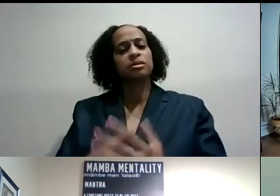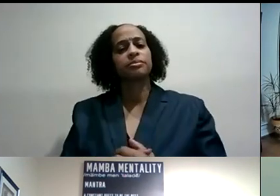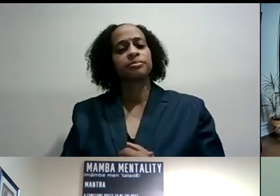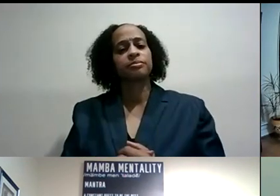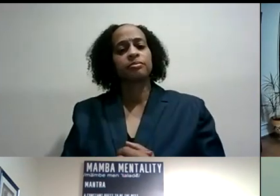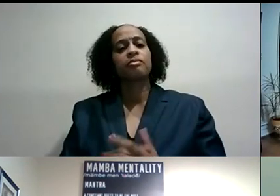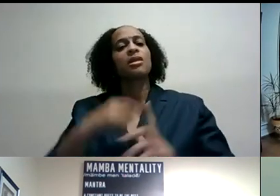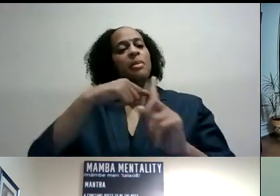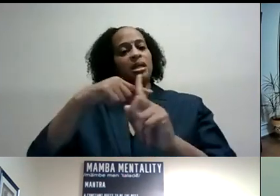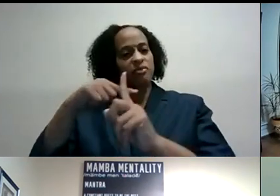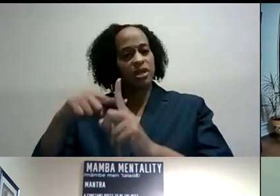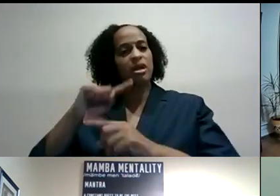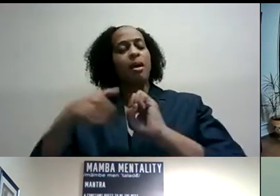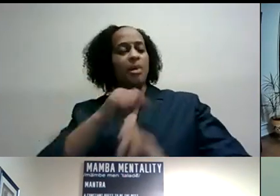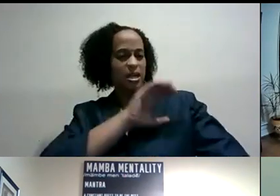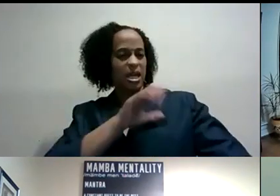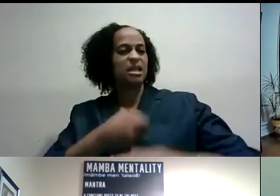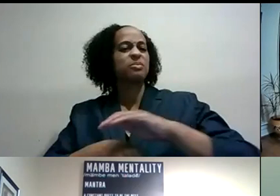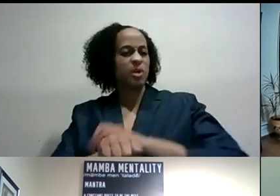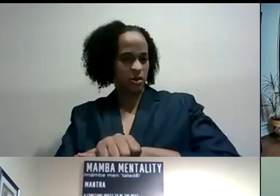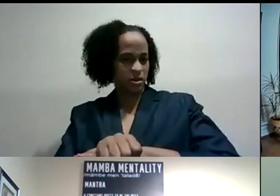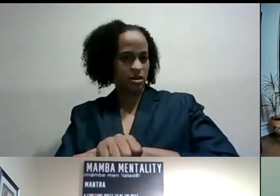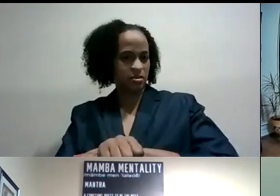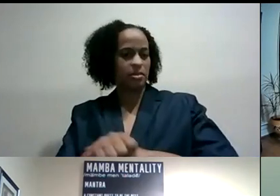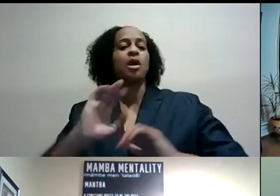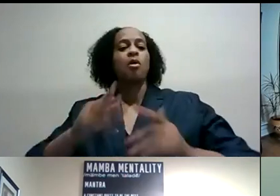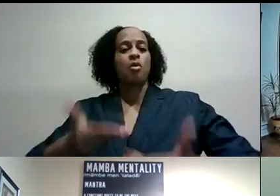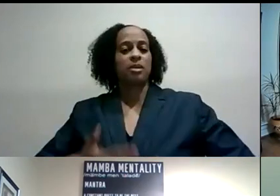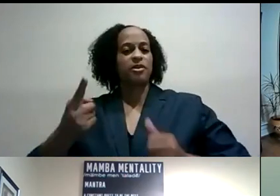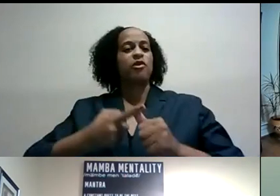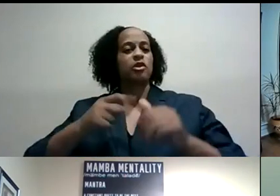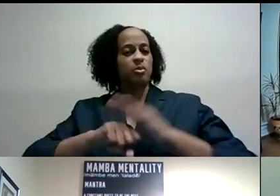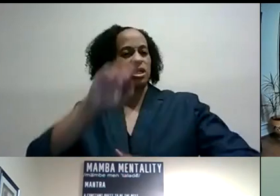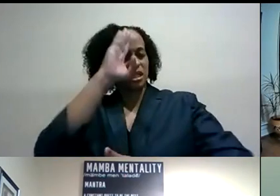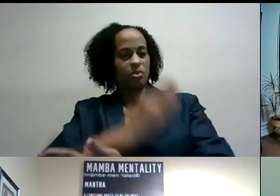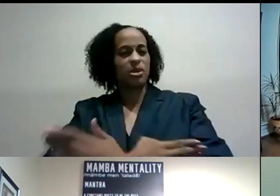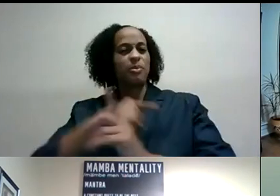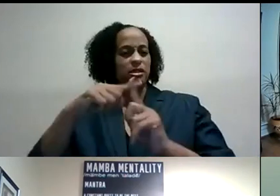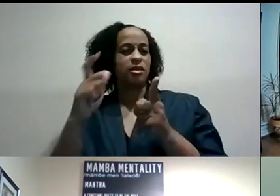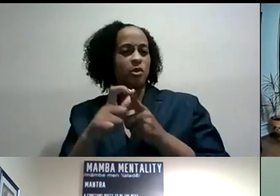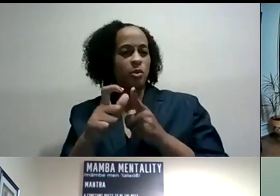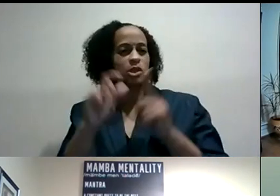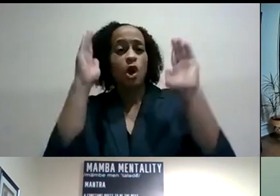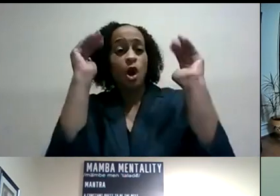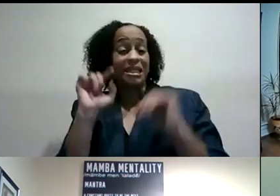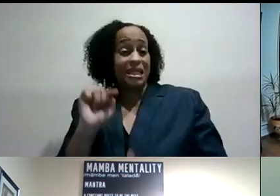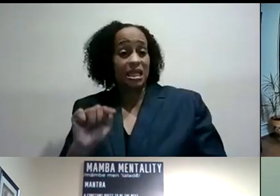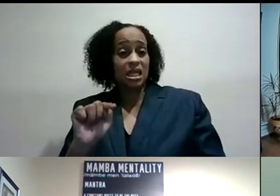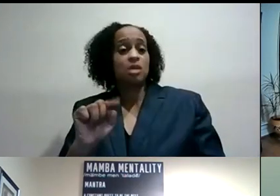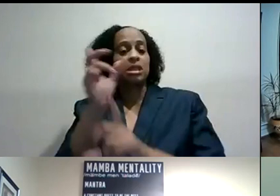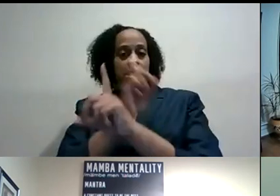talked positively about Cain's birth, welcoming their firstborn son with positive words, hoping that he was the